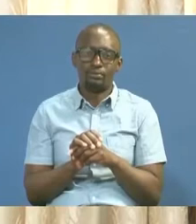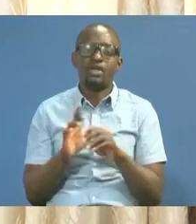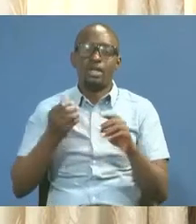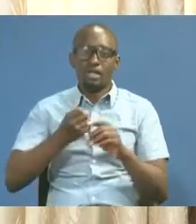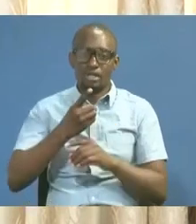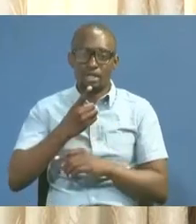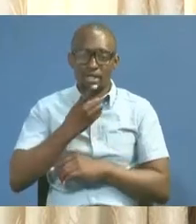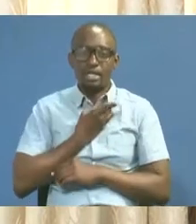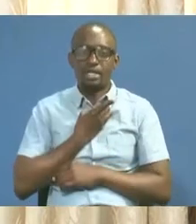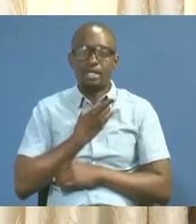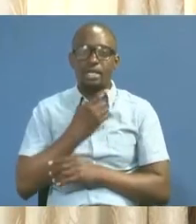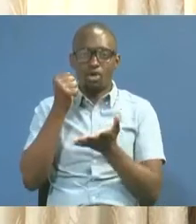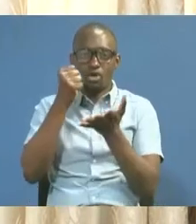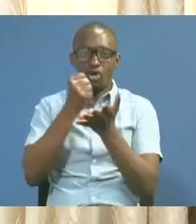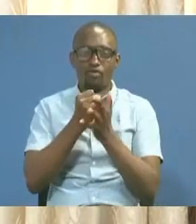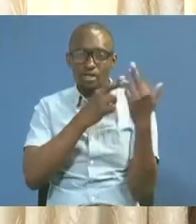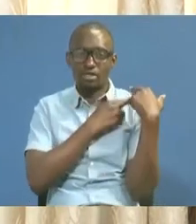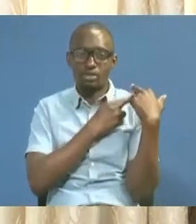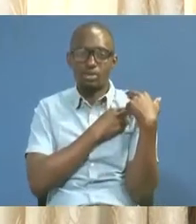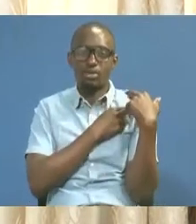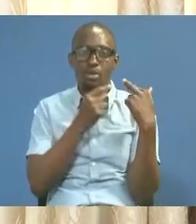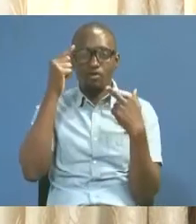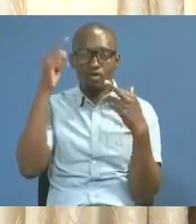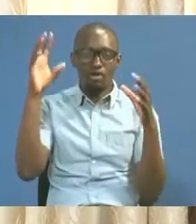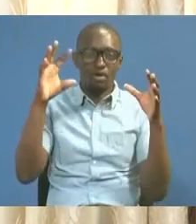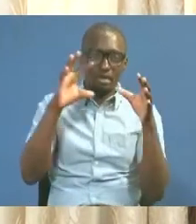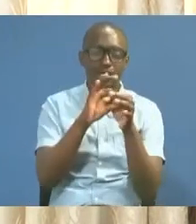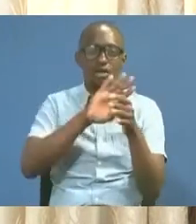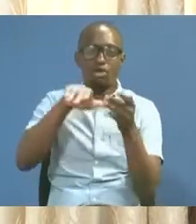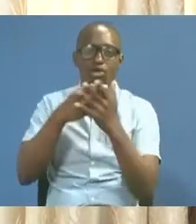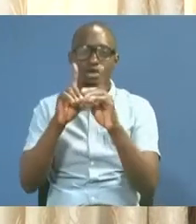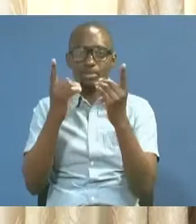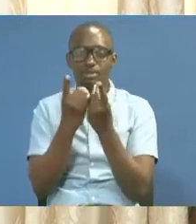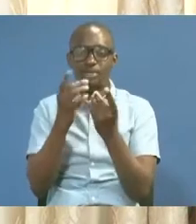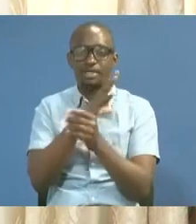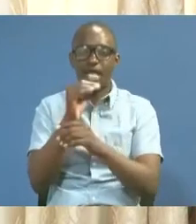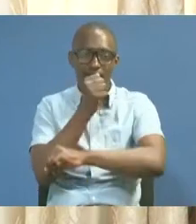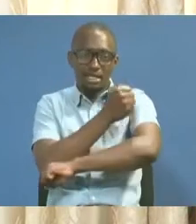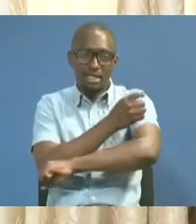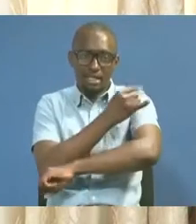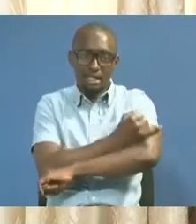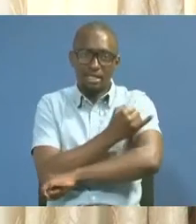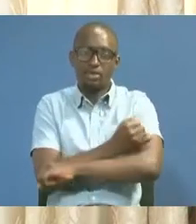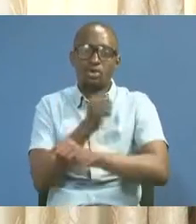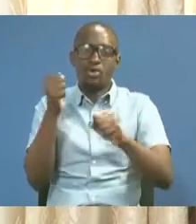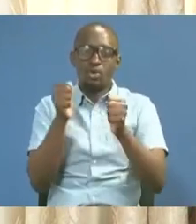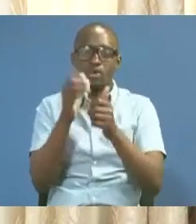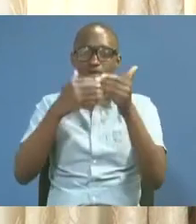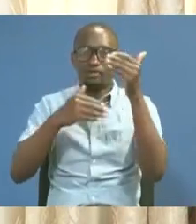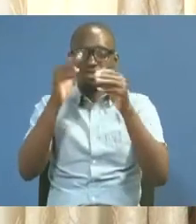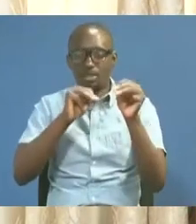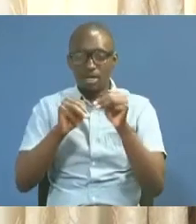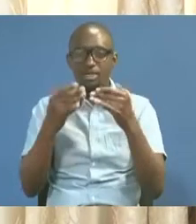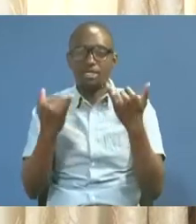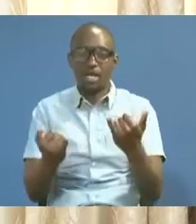Office is also the one responsible for linking all the departments and the institute with the university management. So our